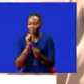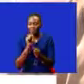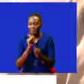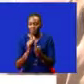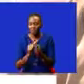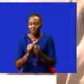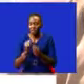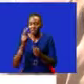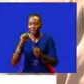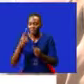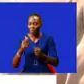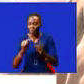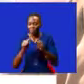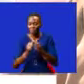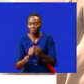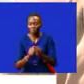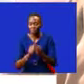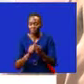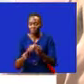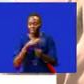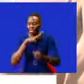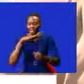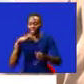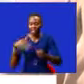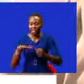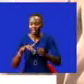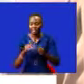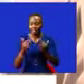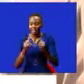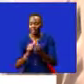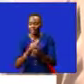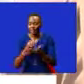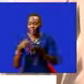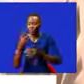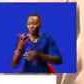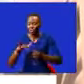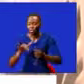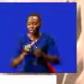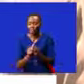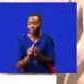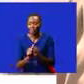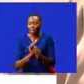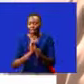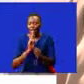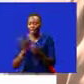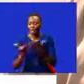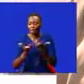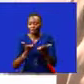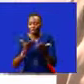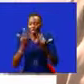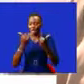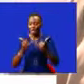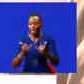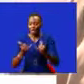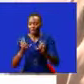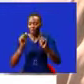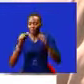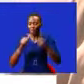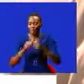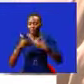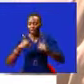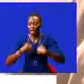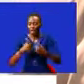mondo chido bed kuond mang'eny. Koro miyo kuond ariyo gi gine kuond ma koro finally wabiro bedo